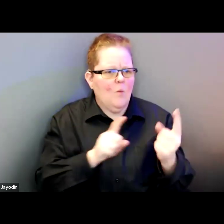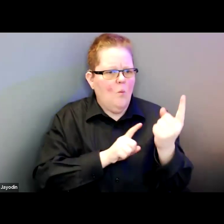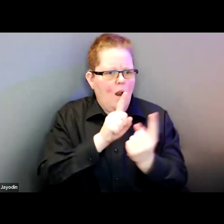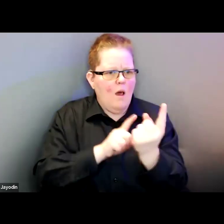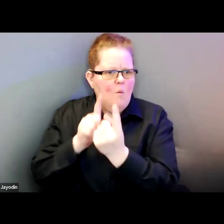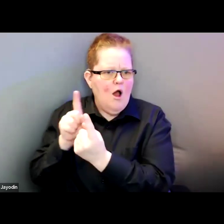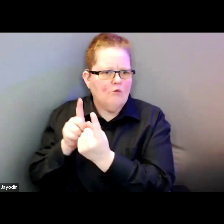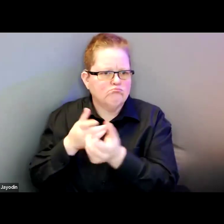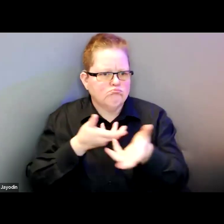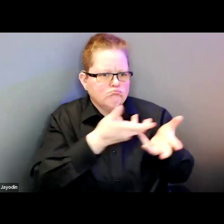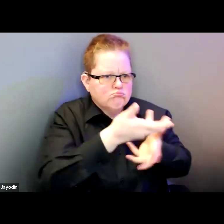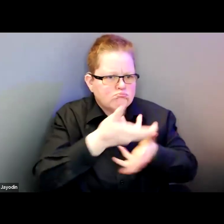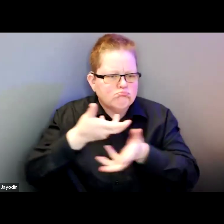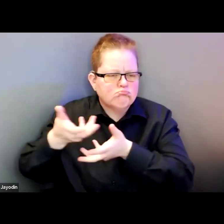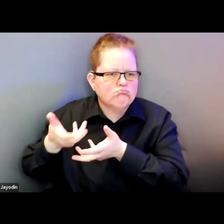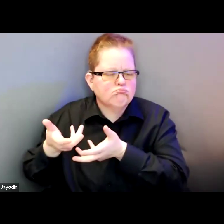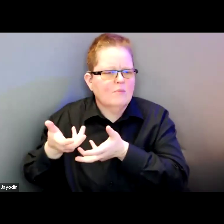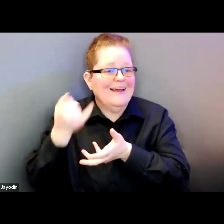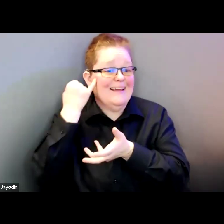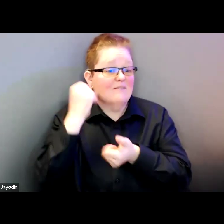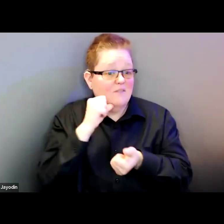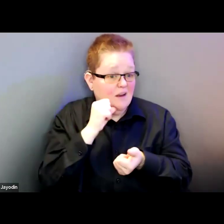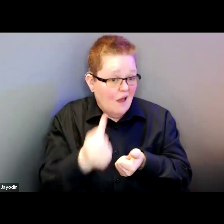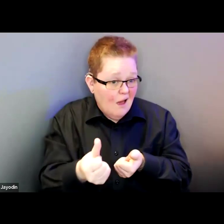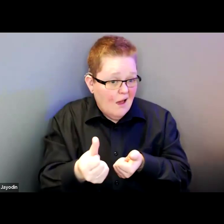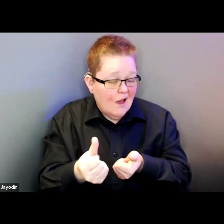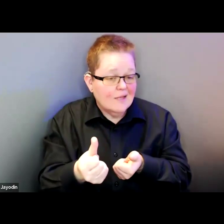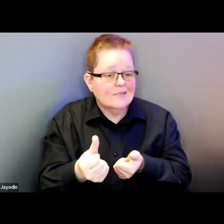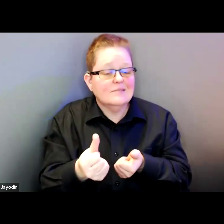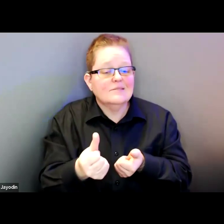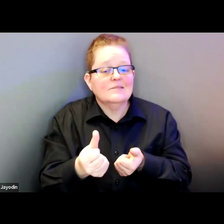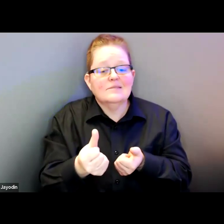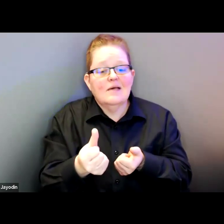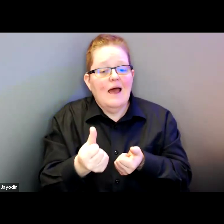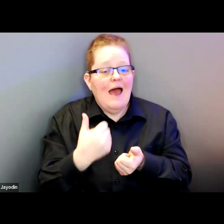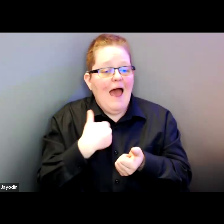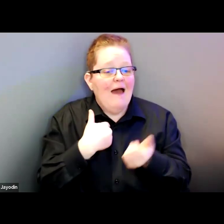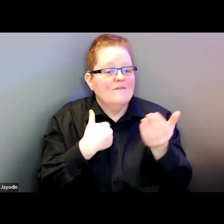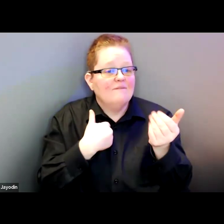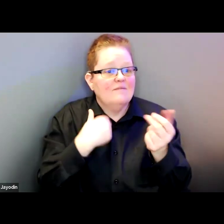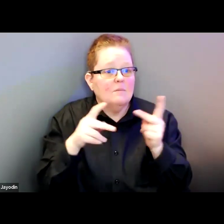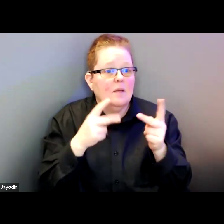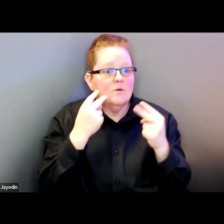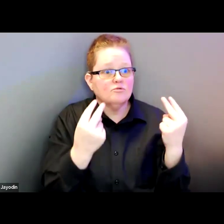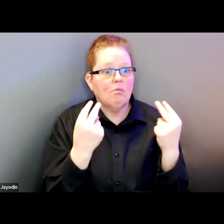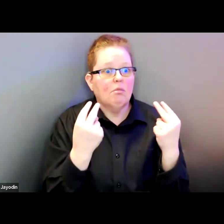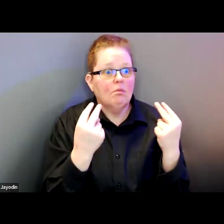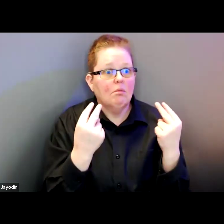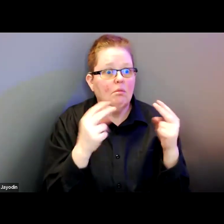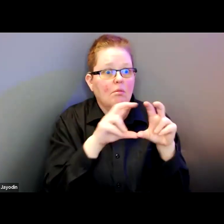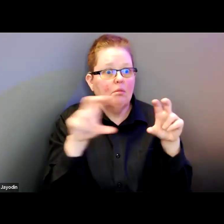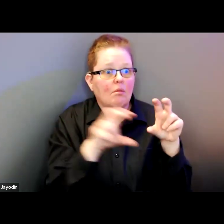have a conversation and it's not, you know, just 15 people in boxes staring at you. Like that is a useful